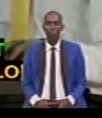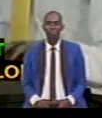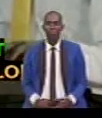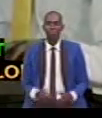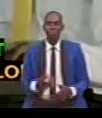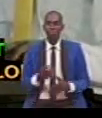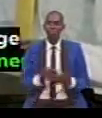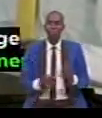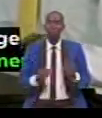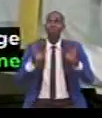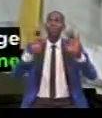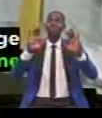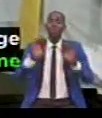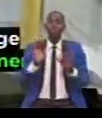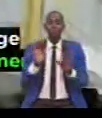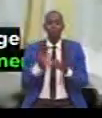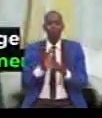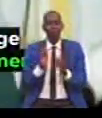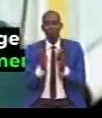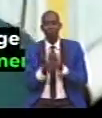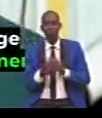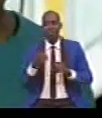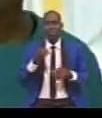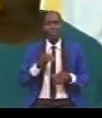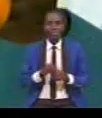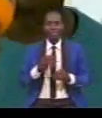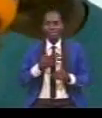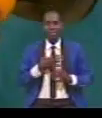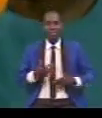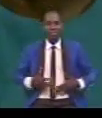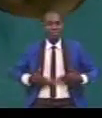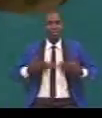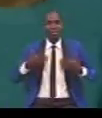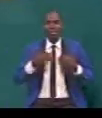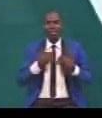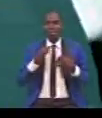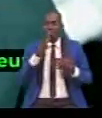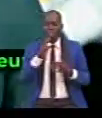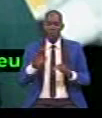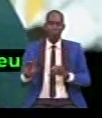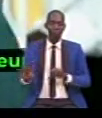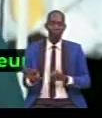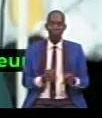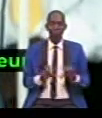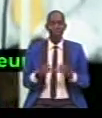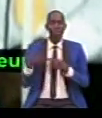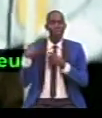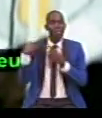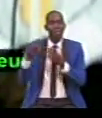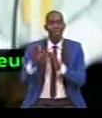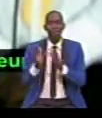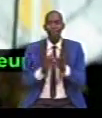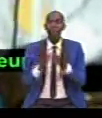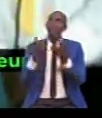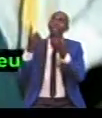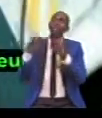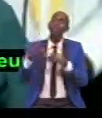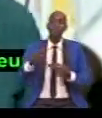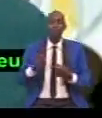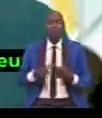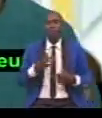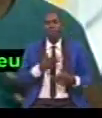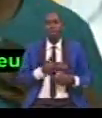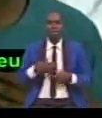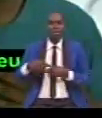What a wonderful, wonderful change in my life has been wrought since Jesus came